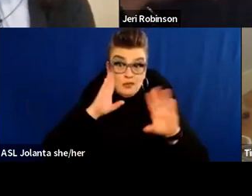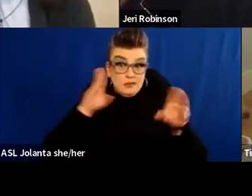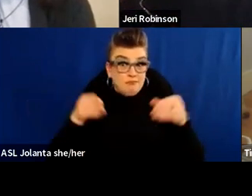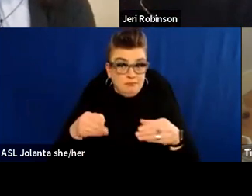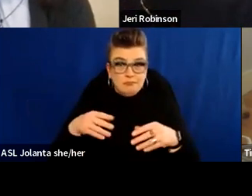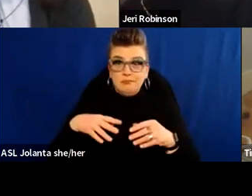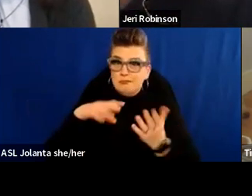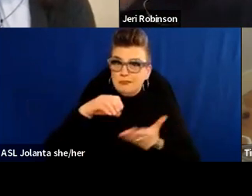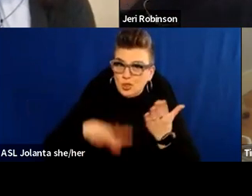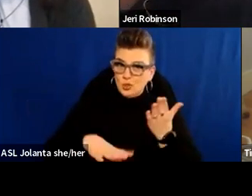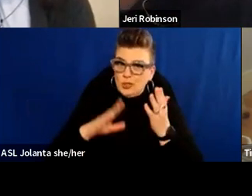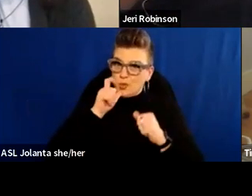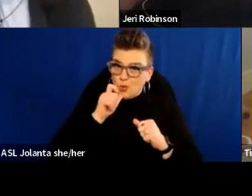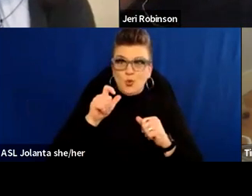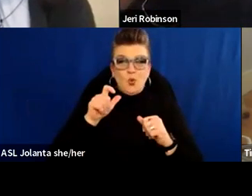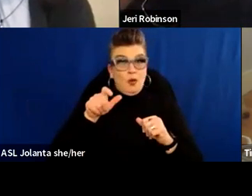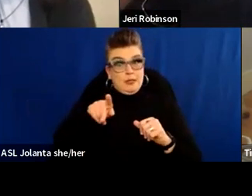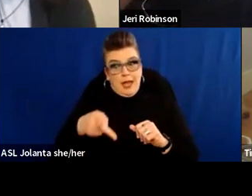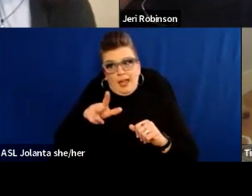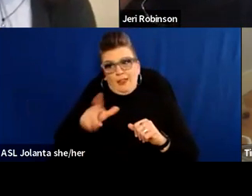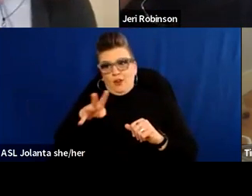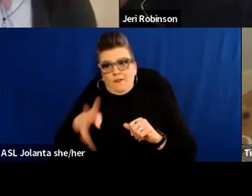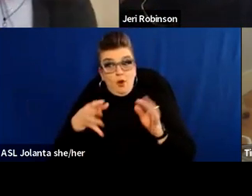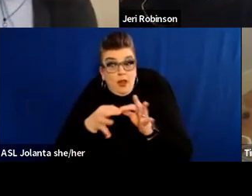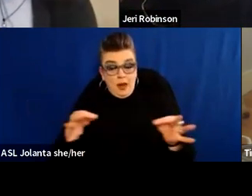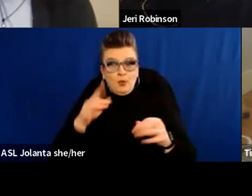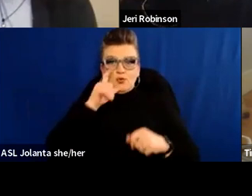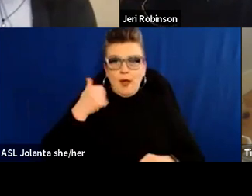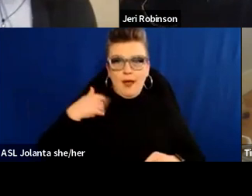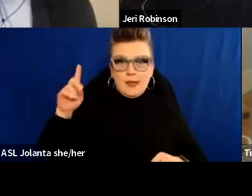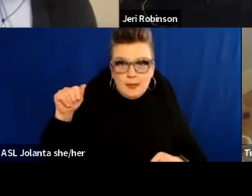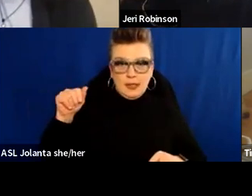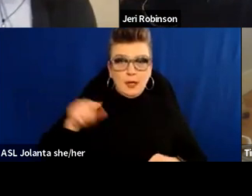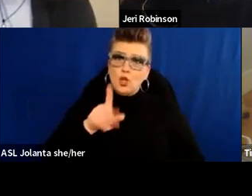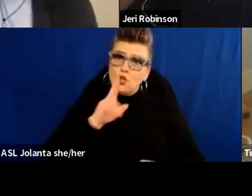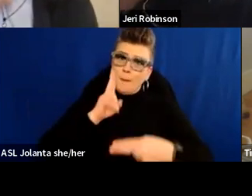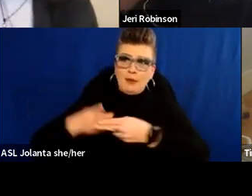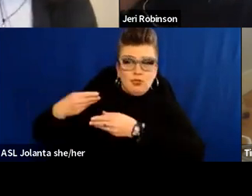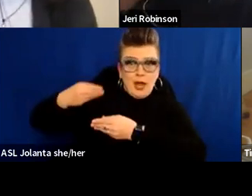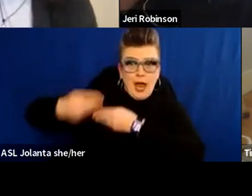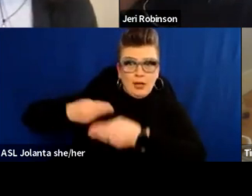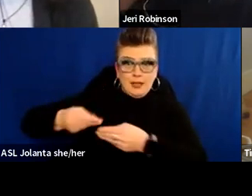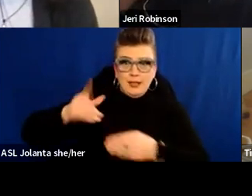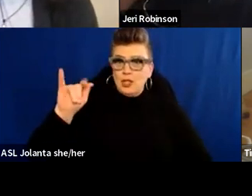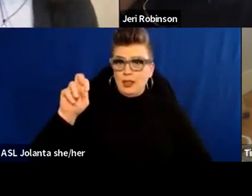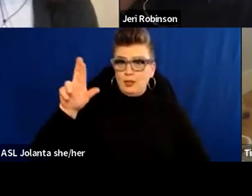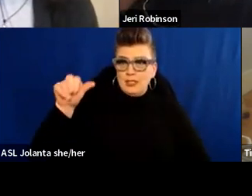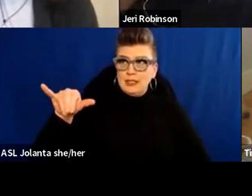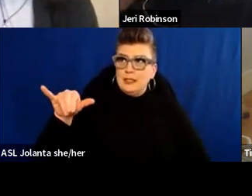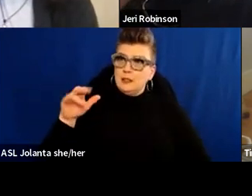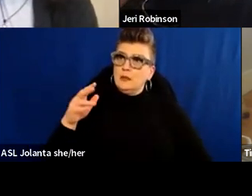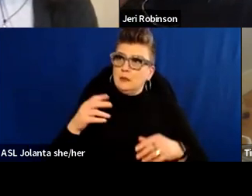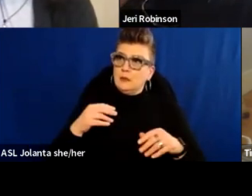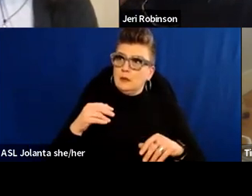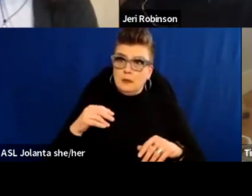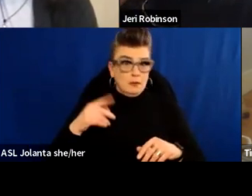superintendent was around the increase around native language literacy and i i think that that that